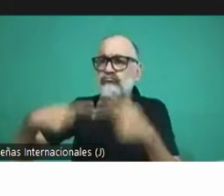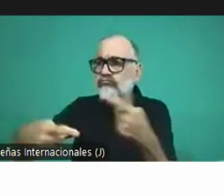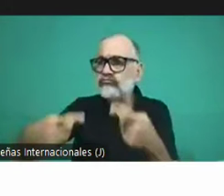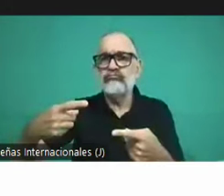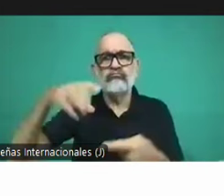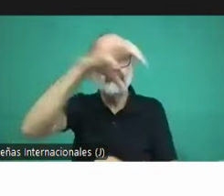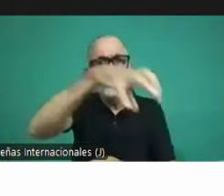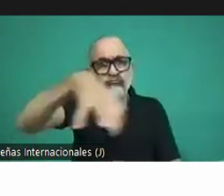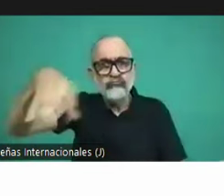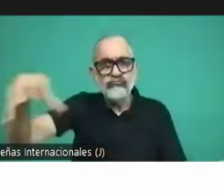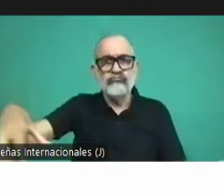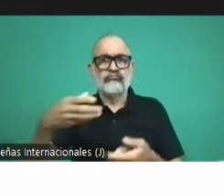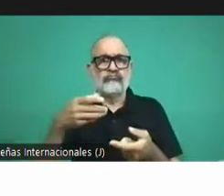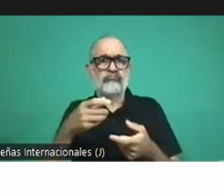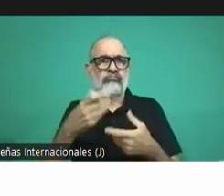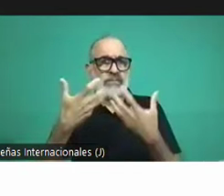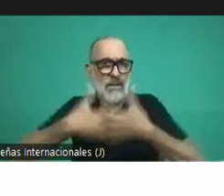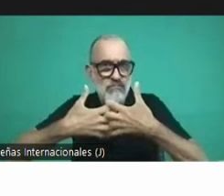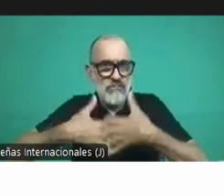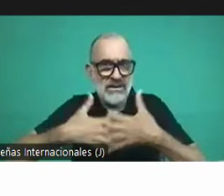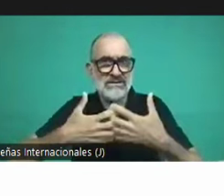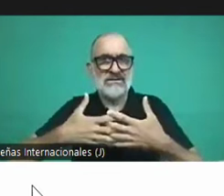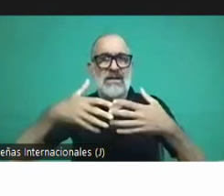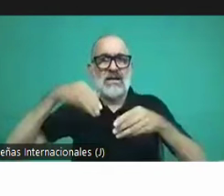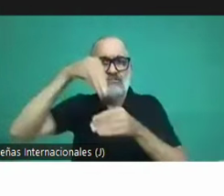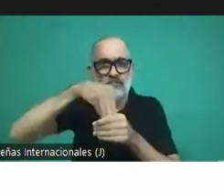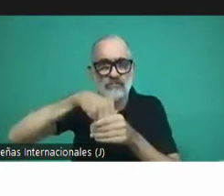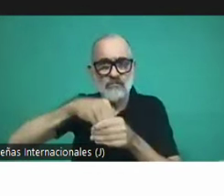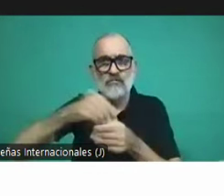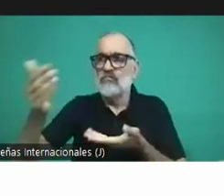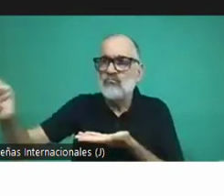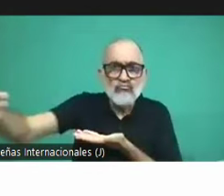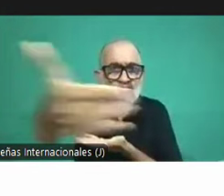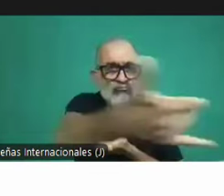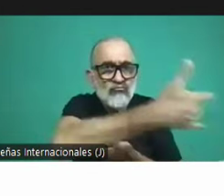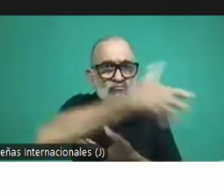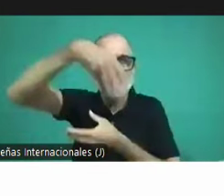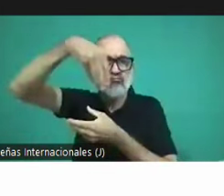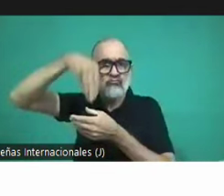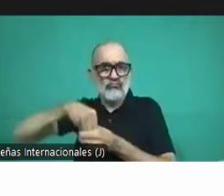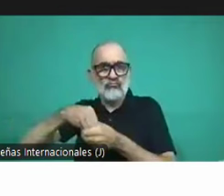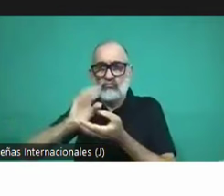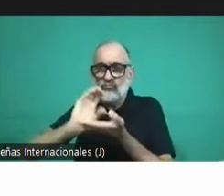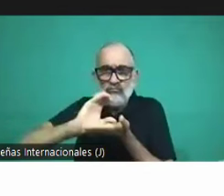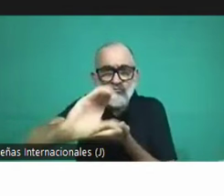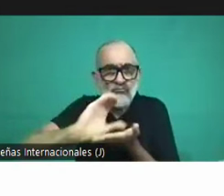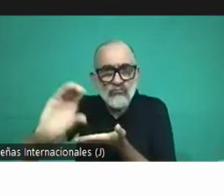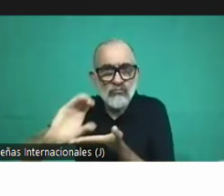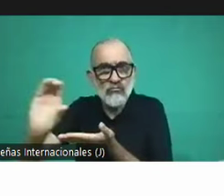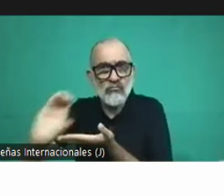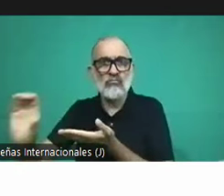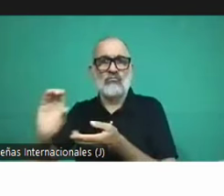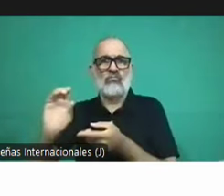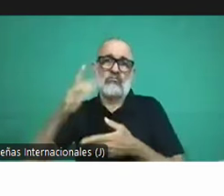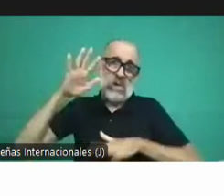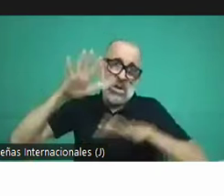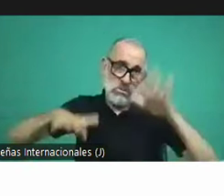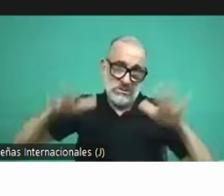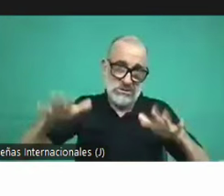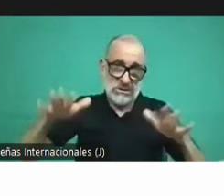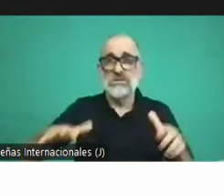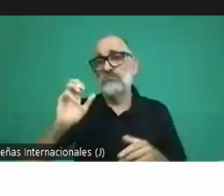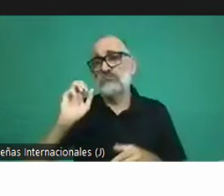in the FONASA y todo states lo are recaudado able se to destina al provide this, and servicio everything set here is a través channeled del in BPS, reference throughout solamente the APS, como which